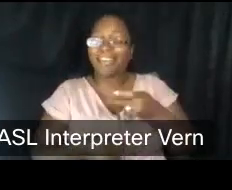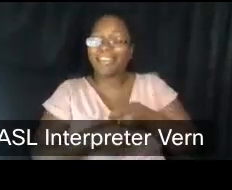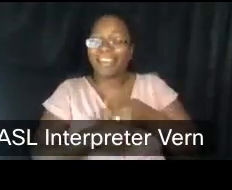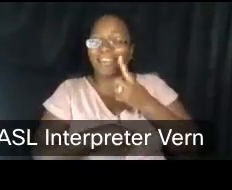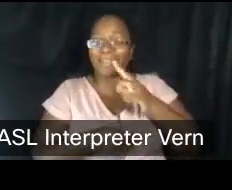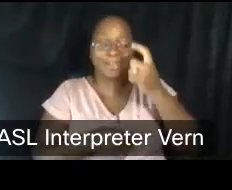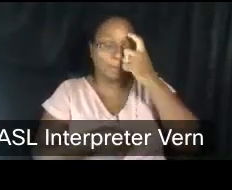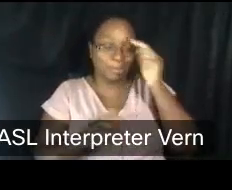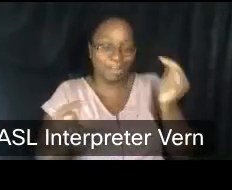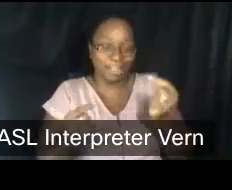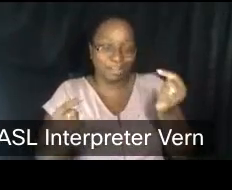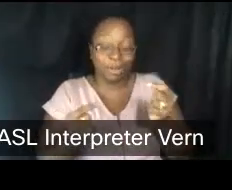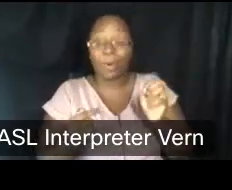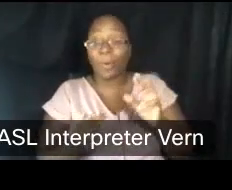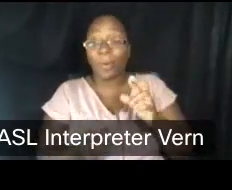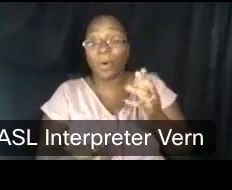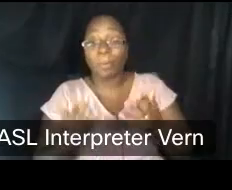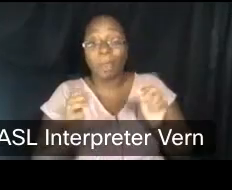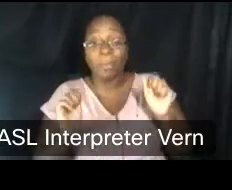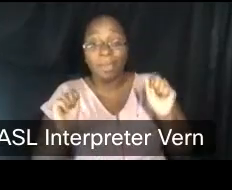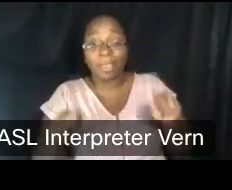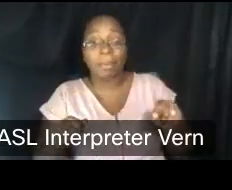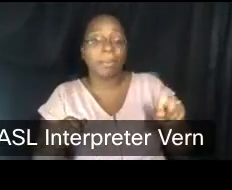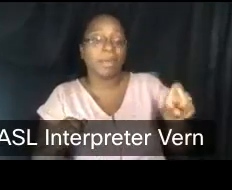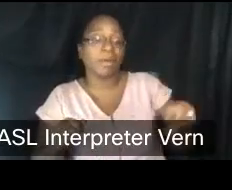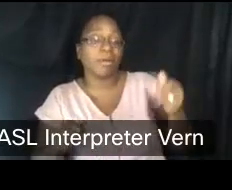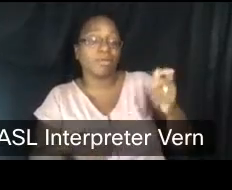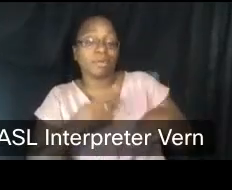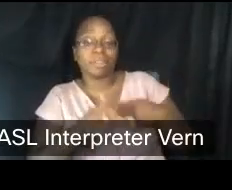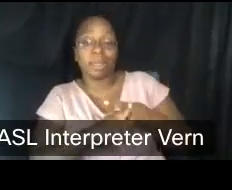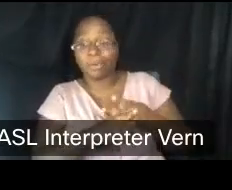services that could potentially be helpful for the survivor too.